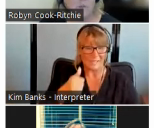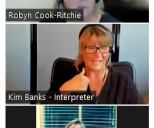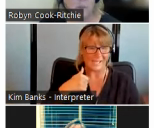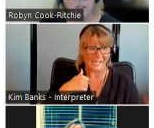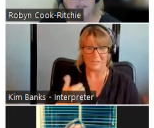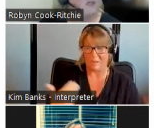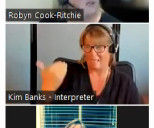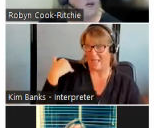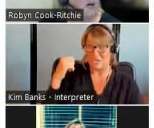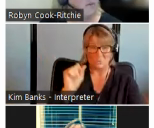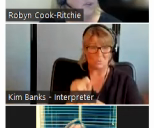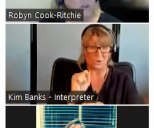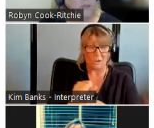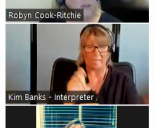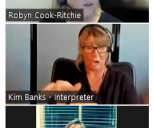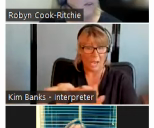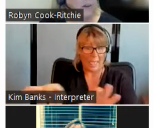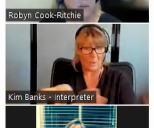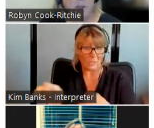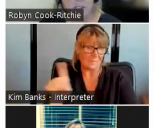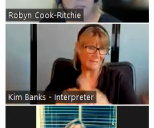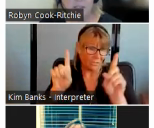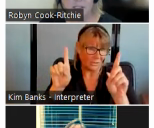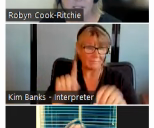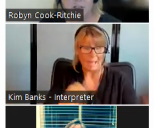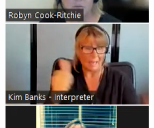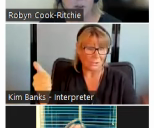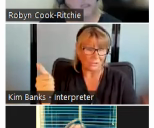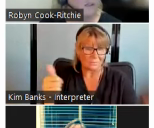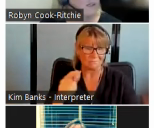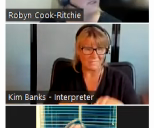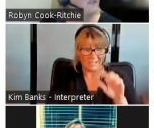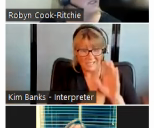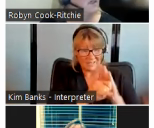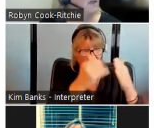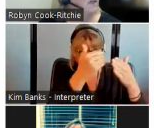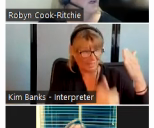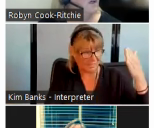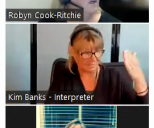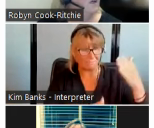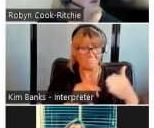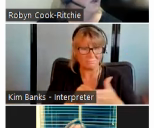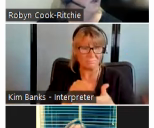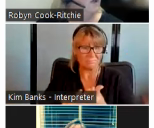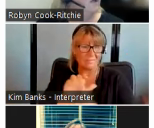their last workplace could be an other, not something that's identified in the list.